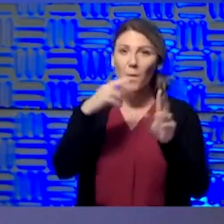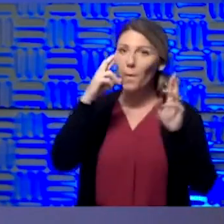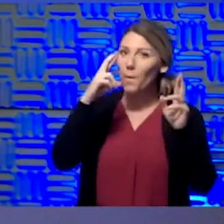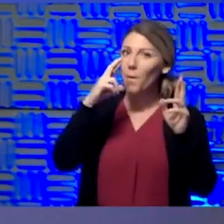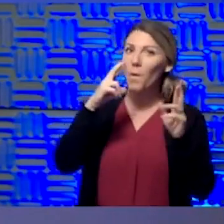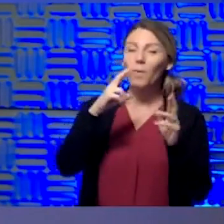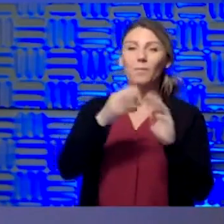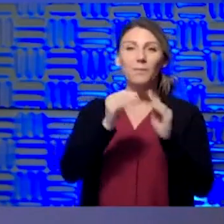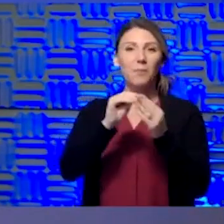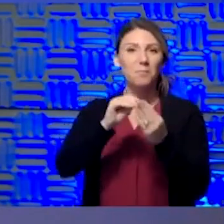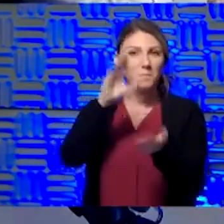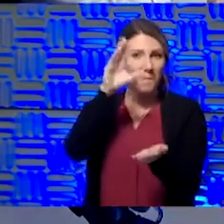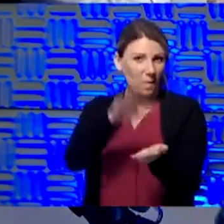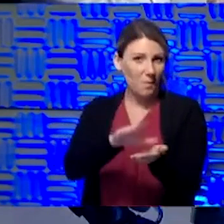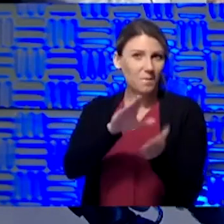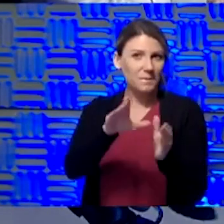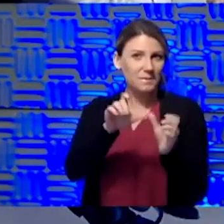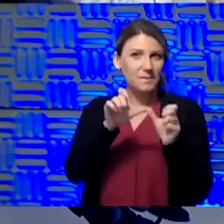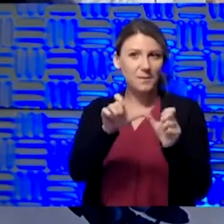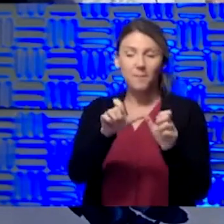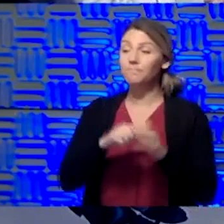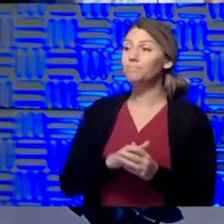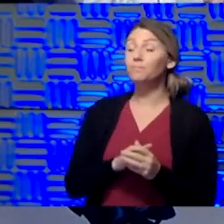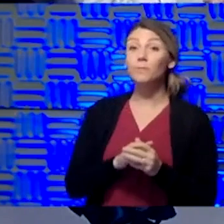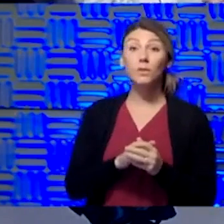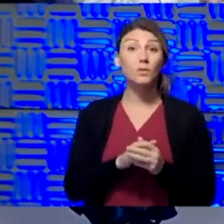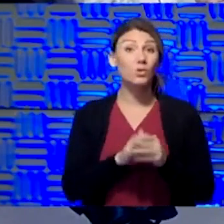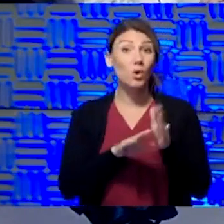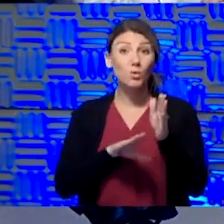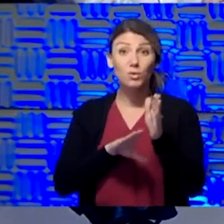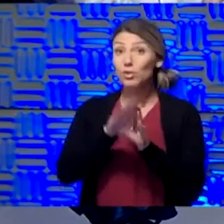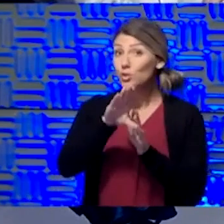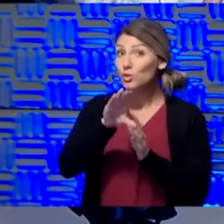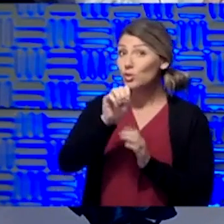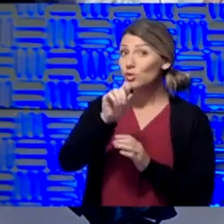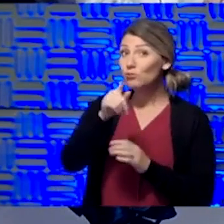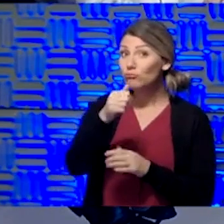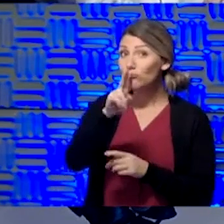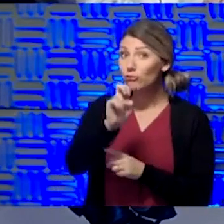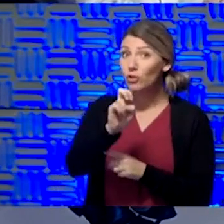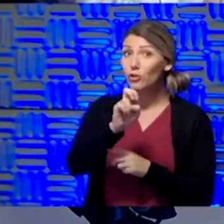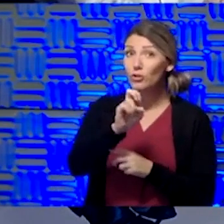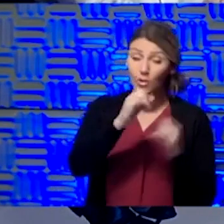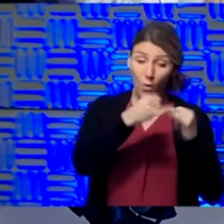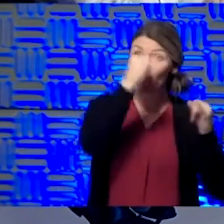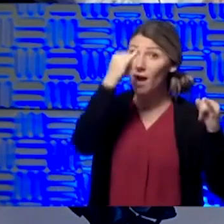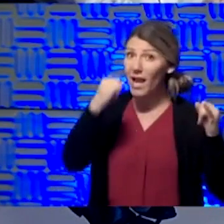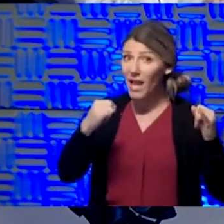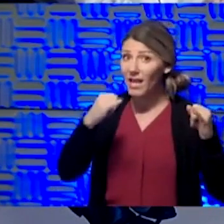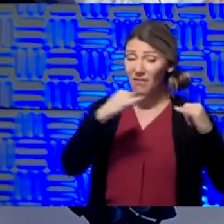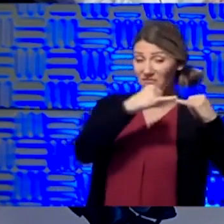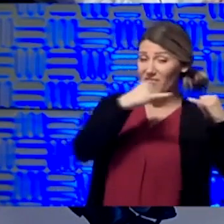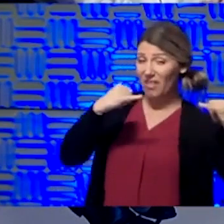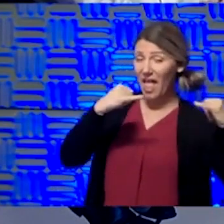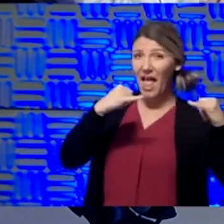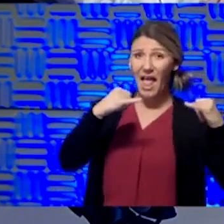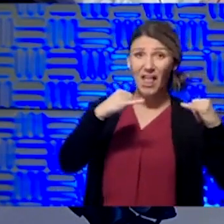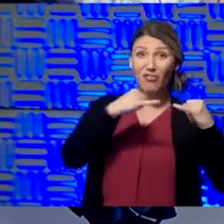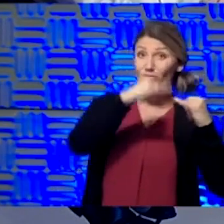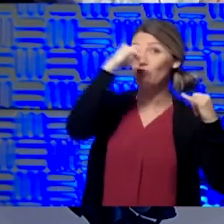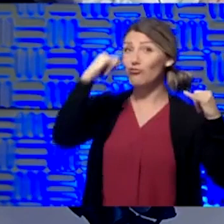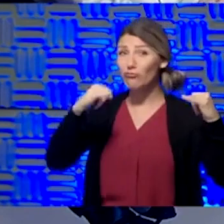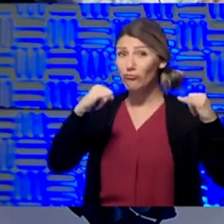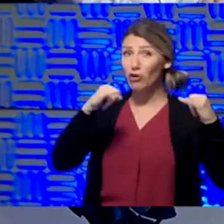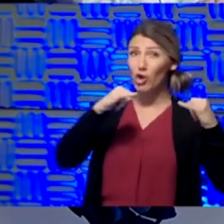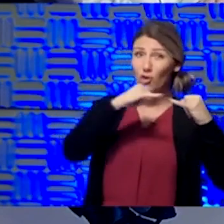continue to do the right thing. So surge, wave, not a surge, flat. Have we bent the curve? What euphemism